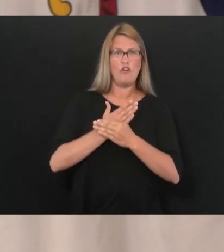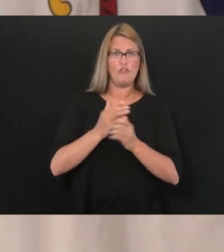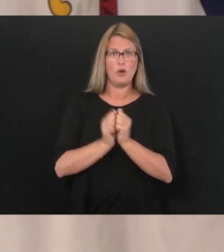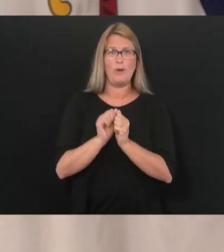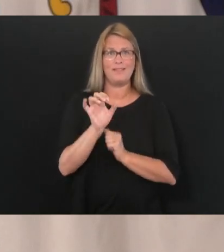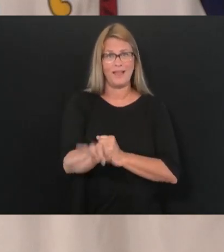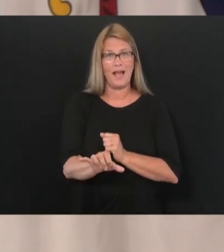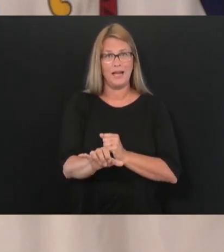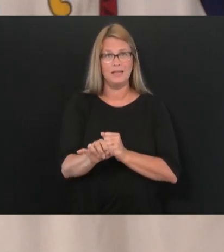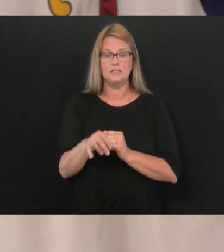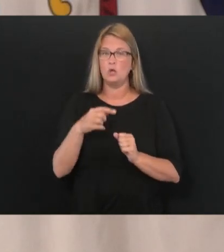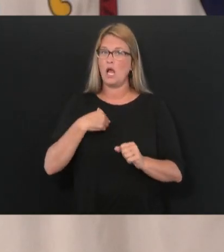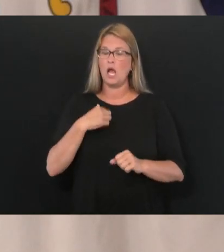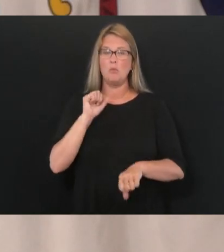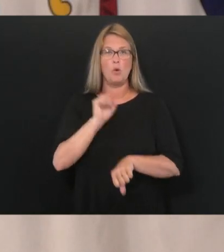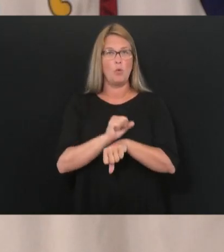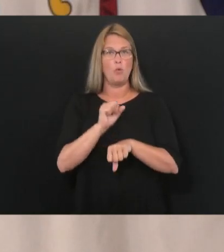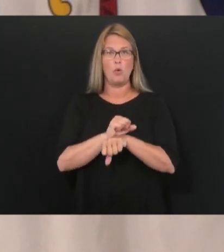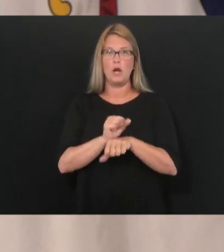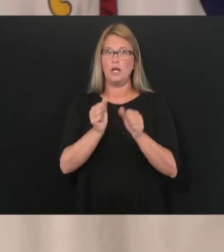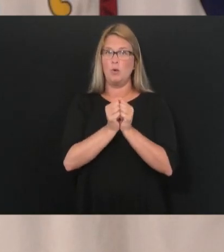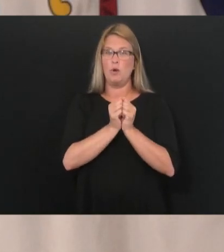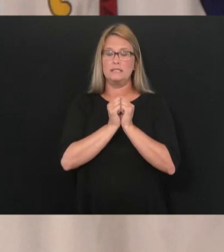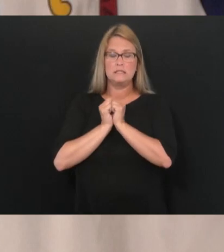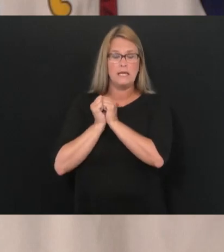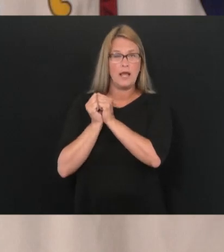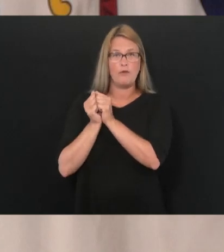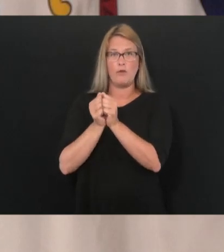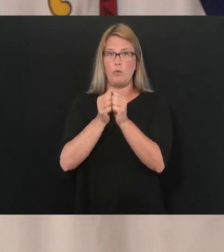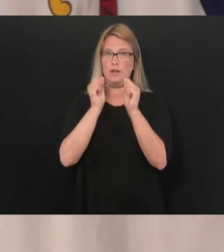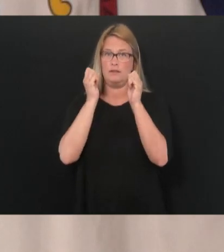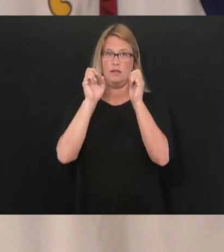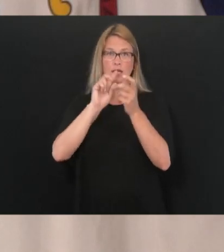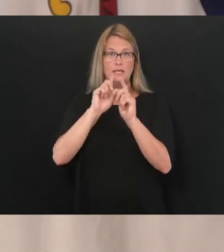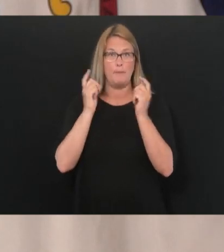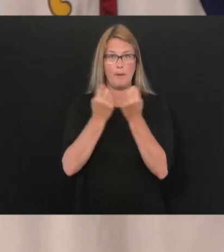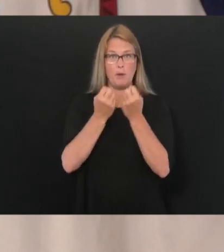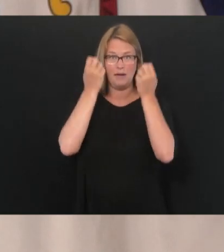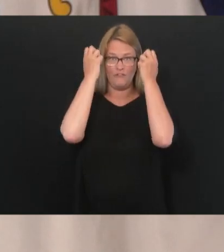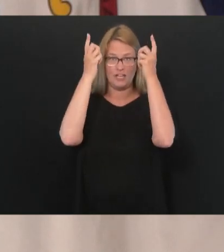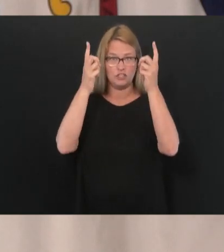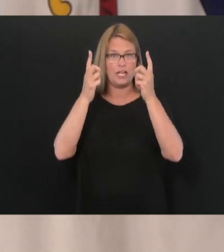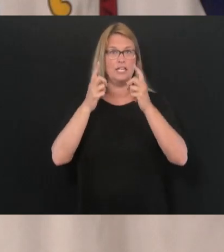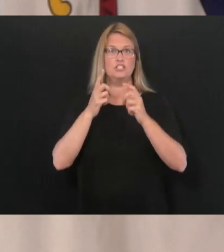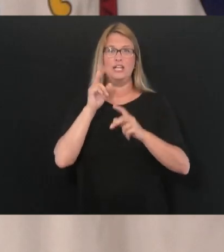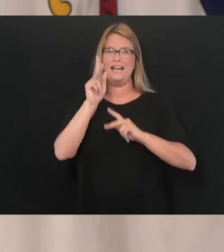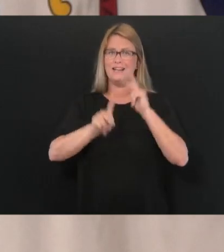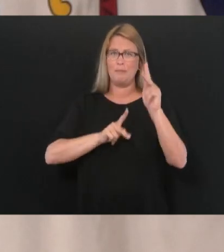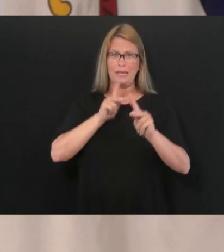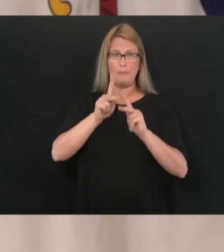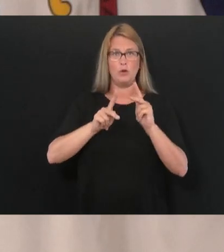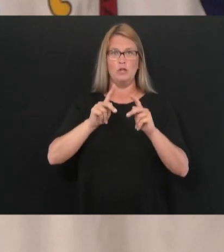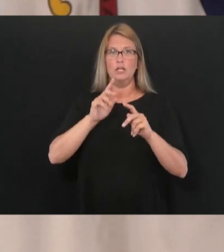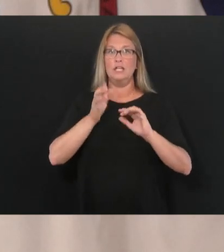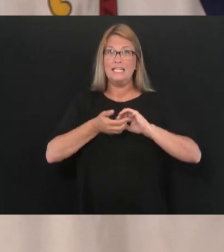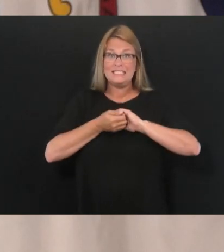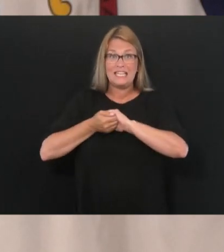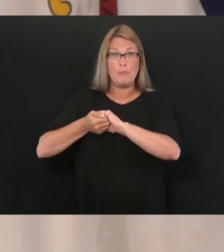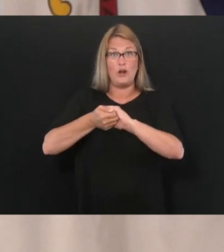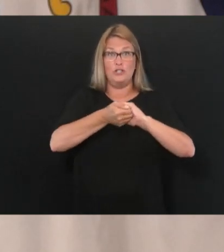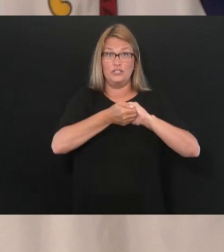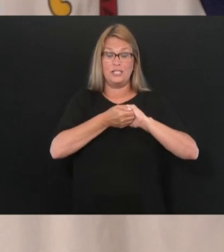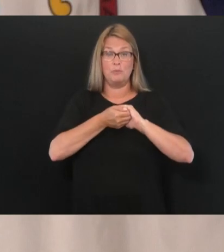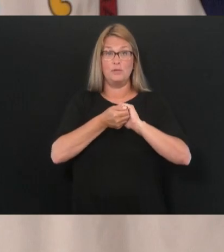hand in hand with our great Department of Ed and all the great people, hand in hand, to be able